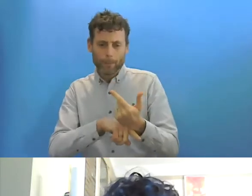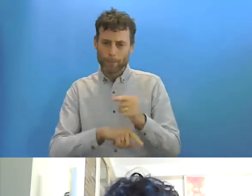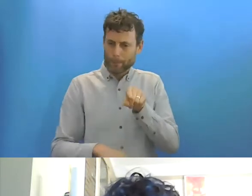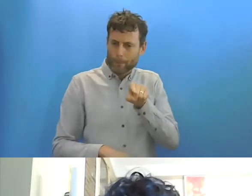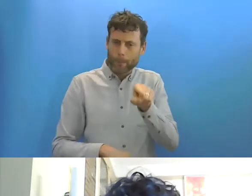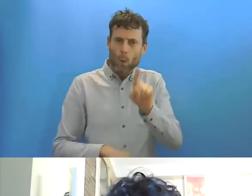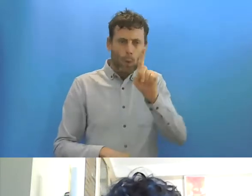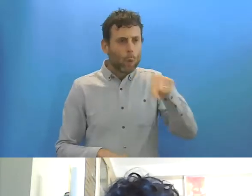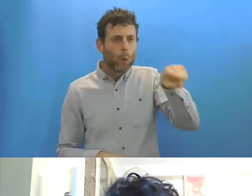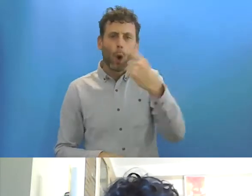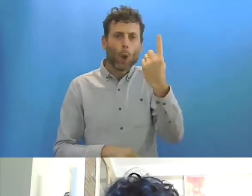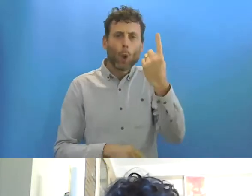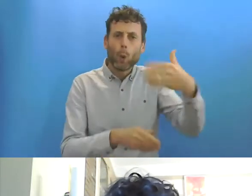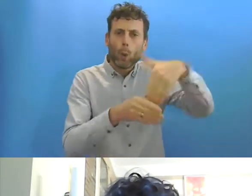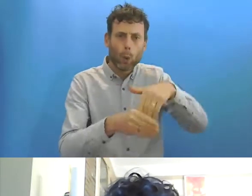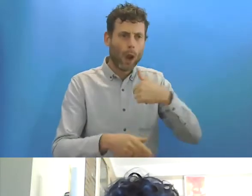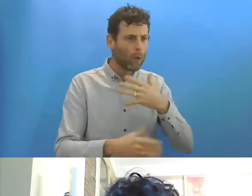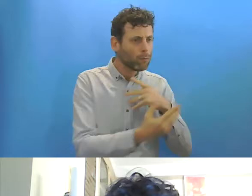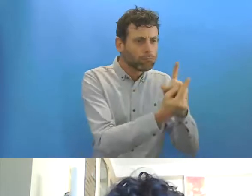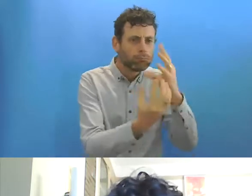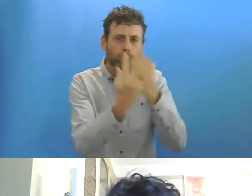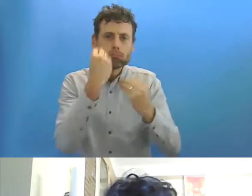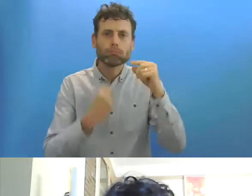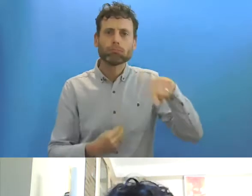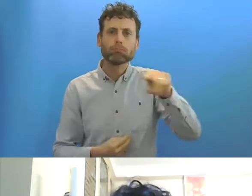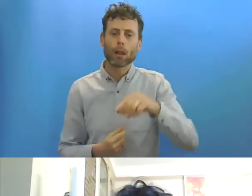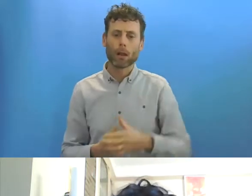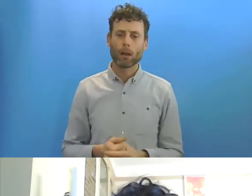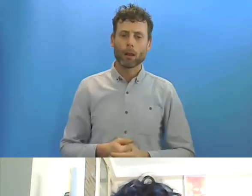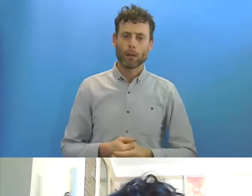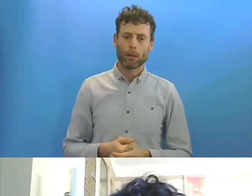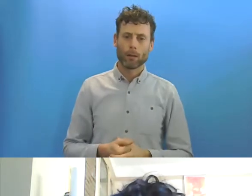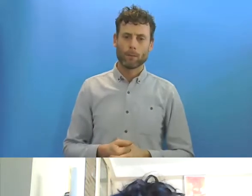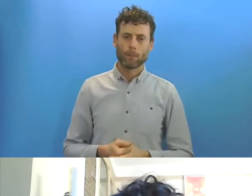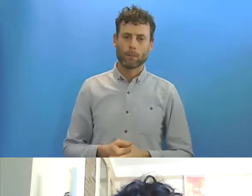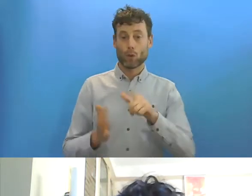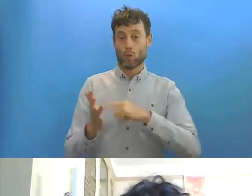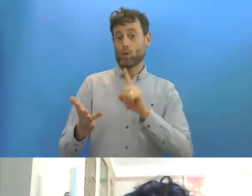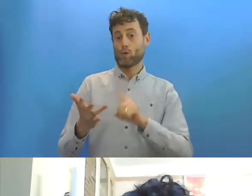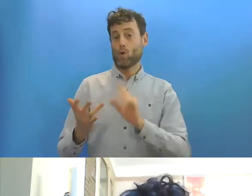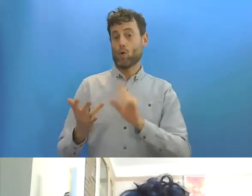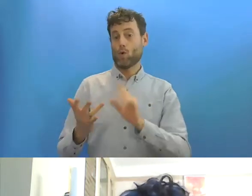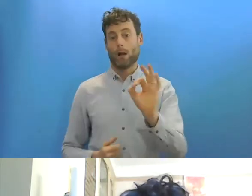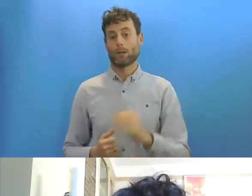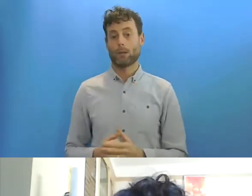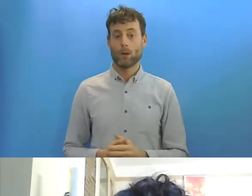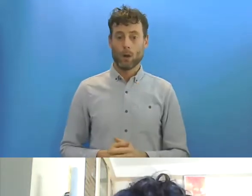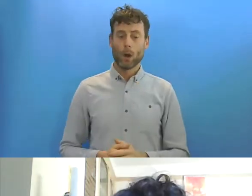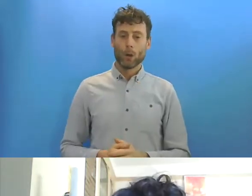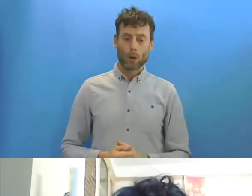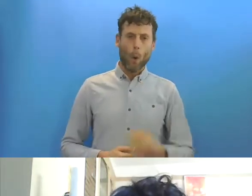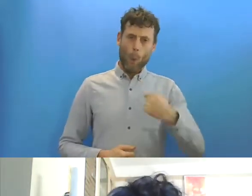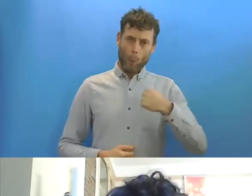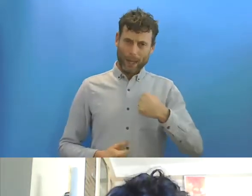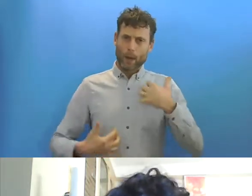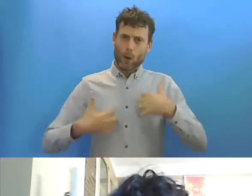yeah. Excellent. And what are you most looking forward to? Because we're most looking forward to learning from you. Because